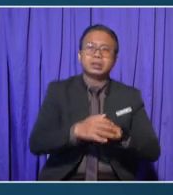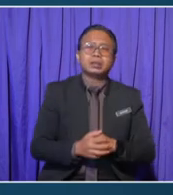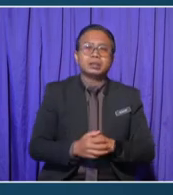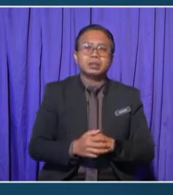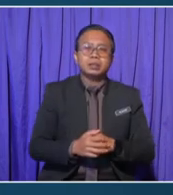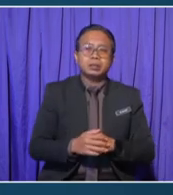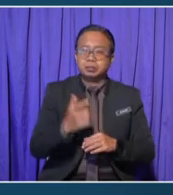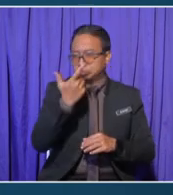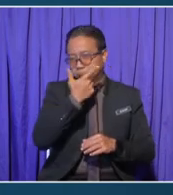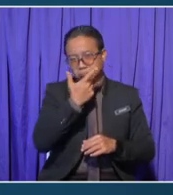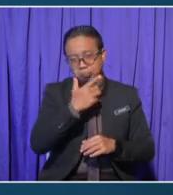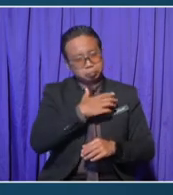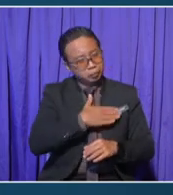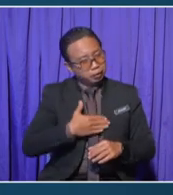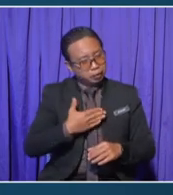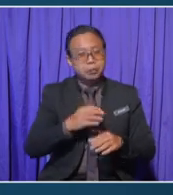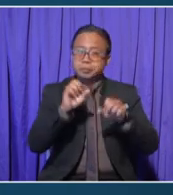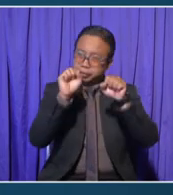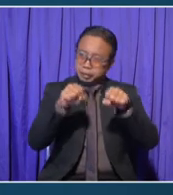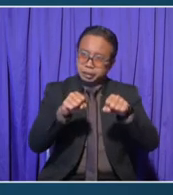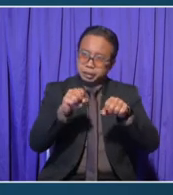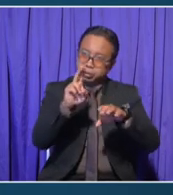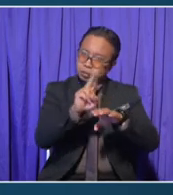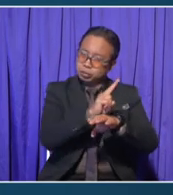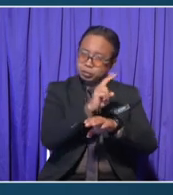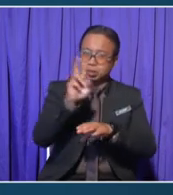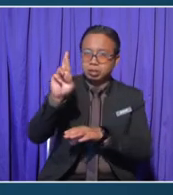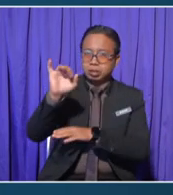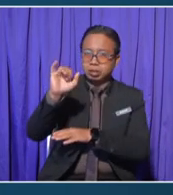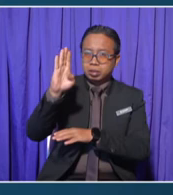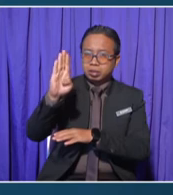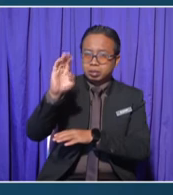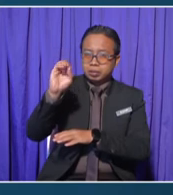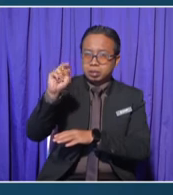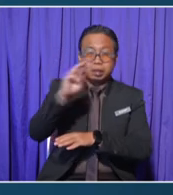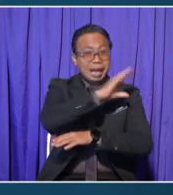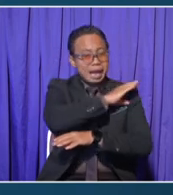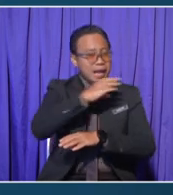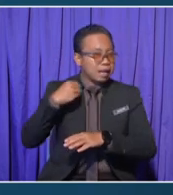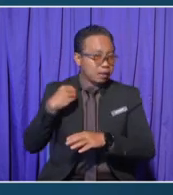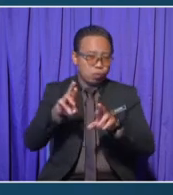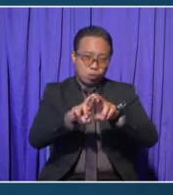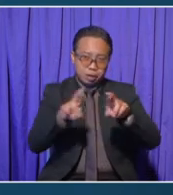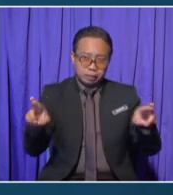Don't worry, you can use a ribbon and a ruler.